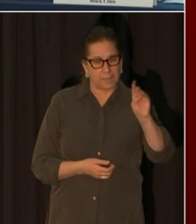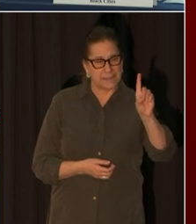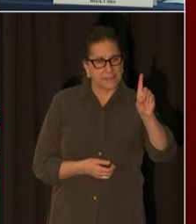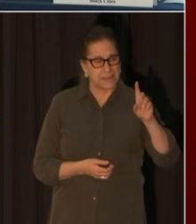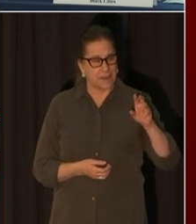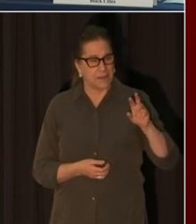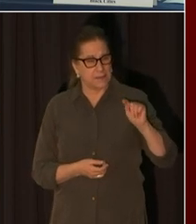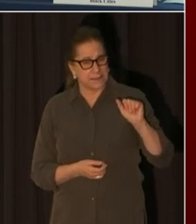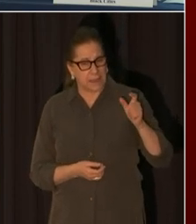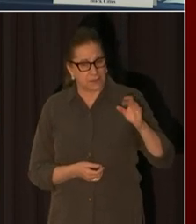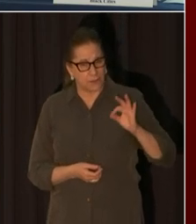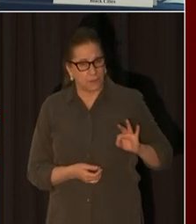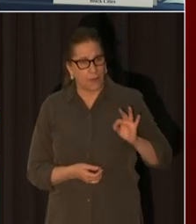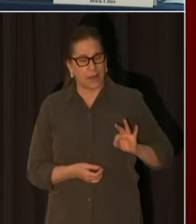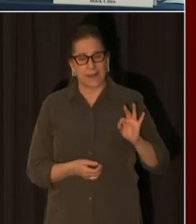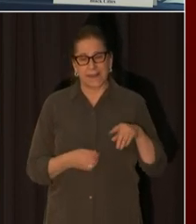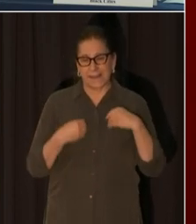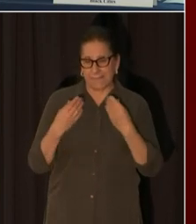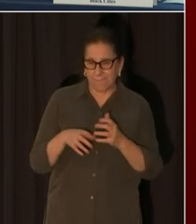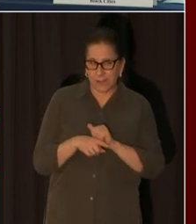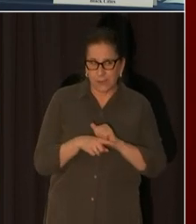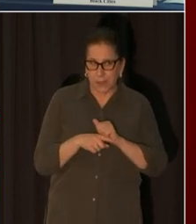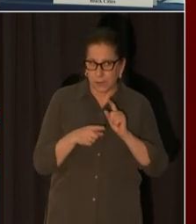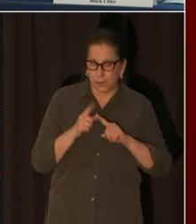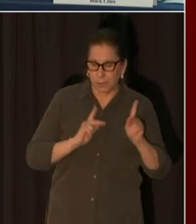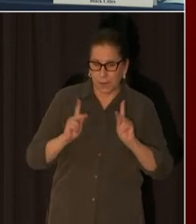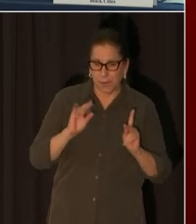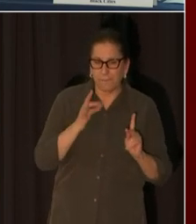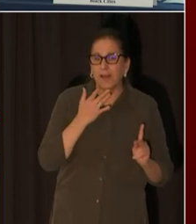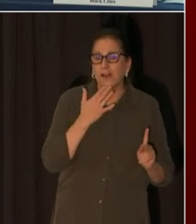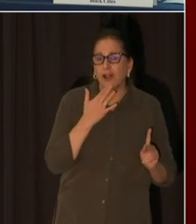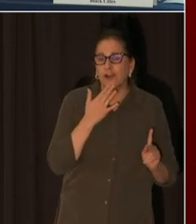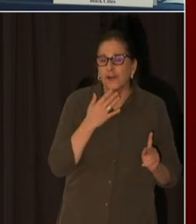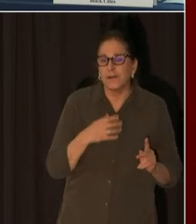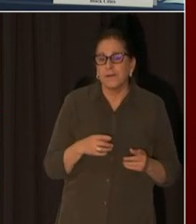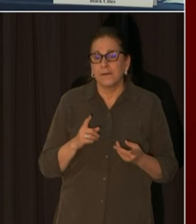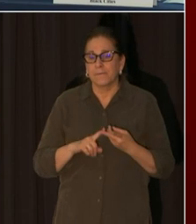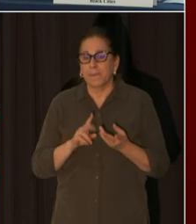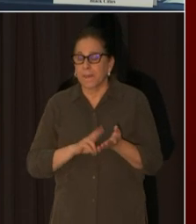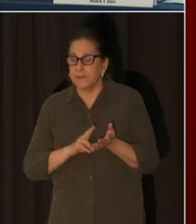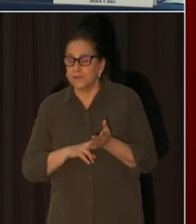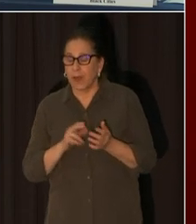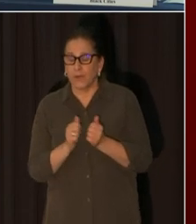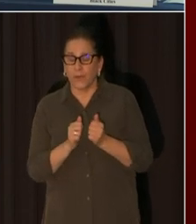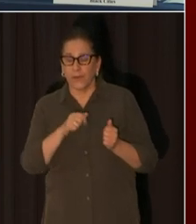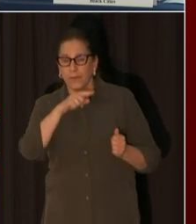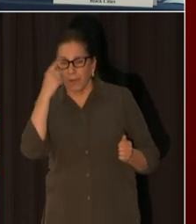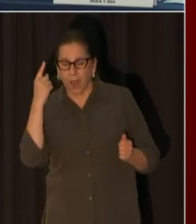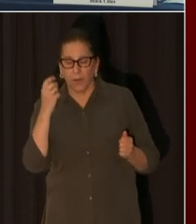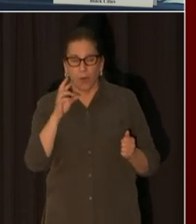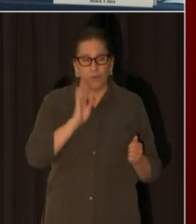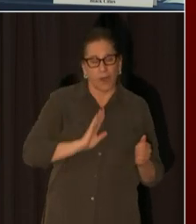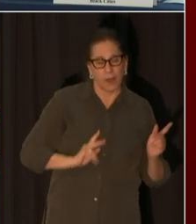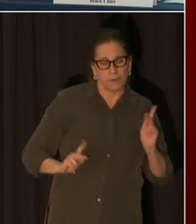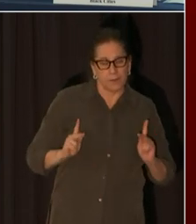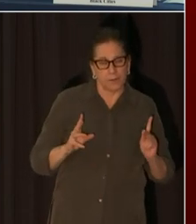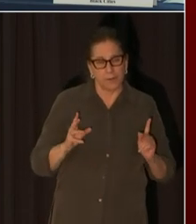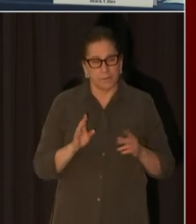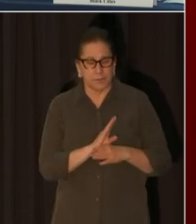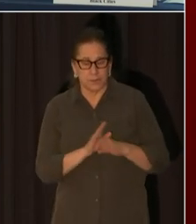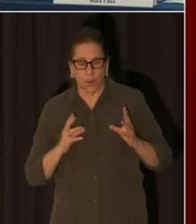color. Contracting with Black and brown-owned businesses. Now is the time for city governments to adopt